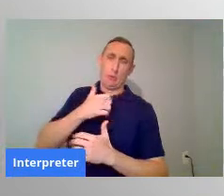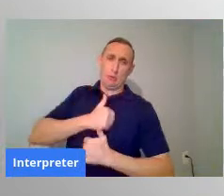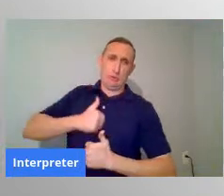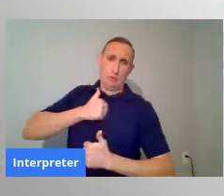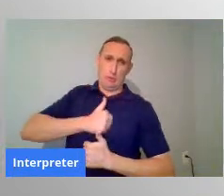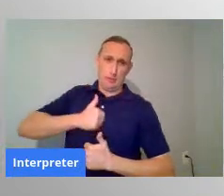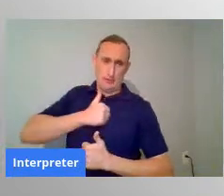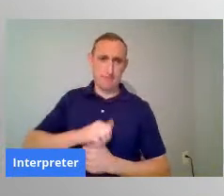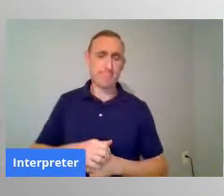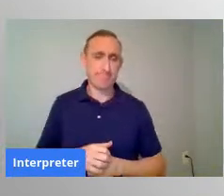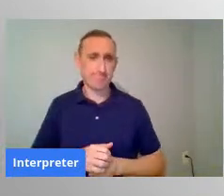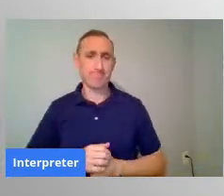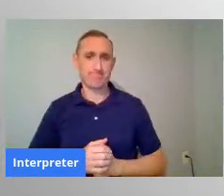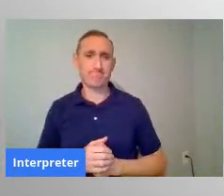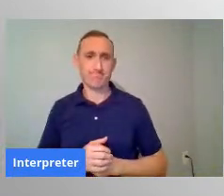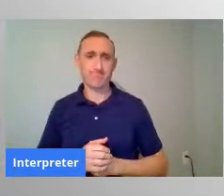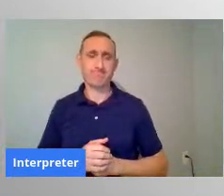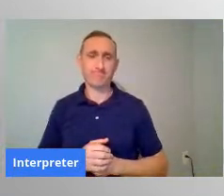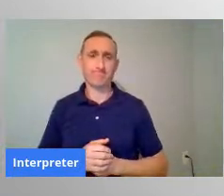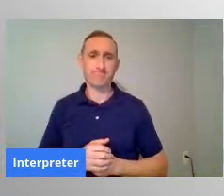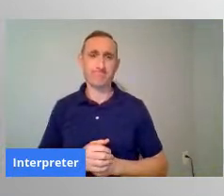Duke.